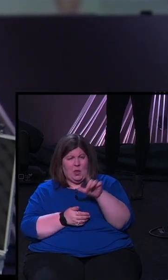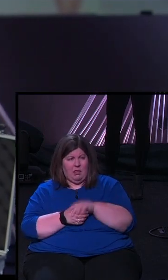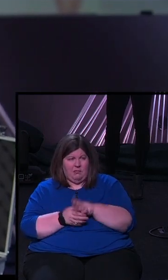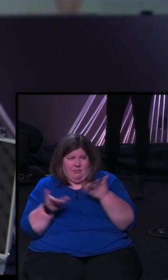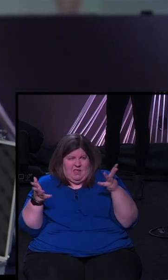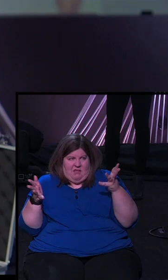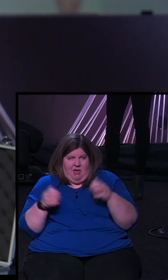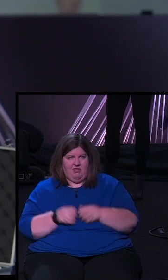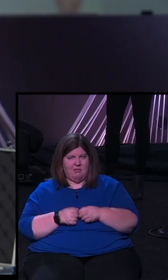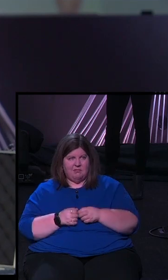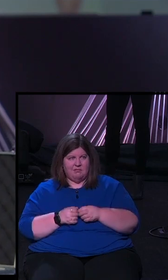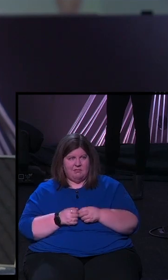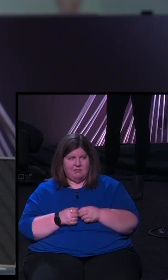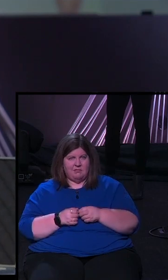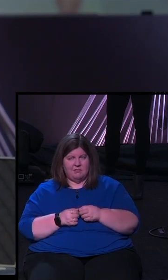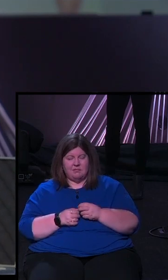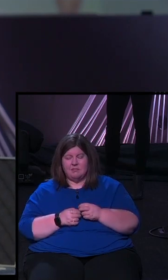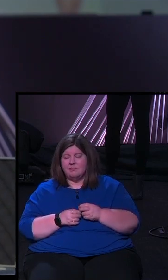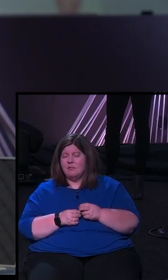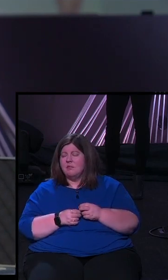nothing less.